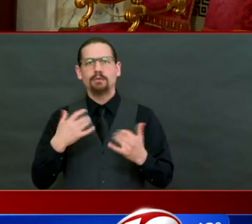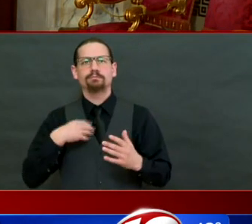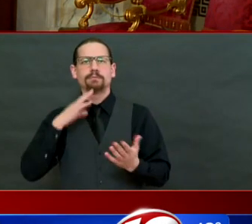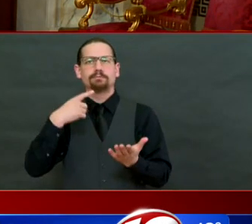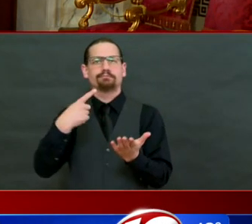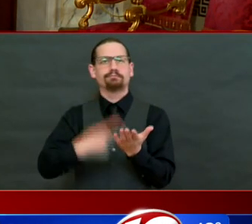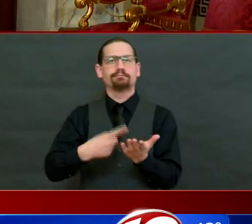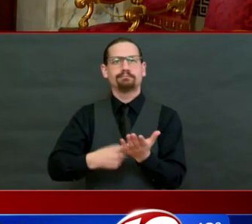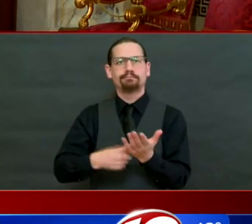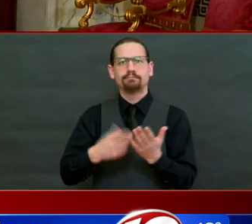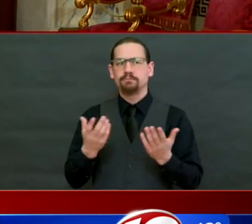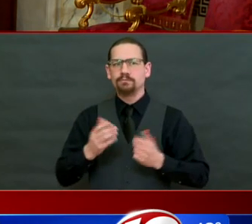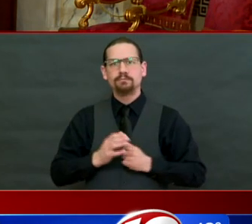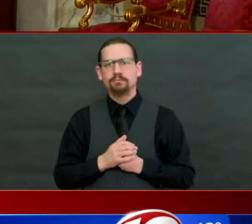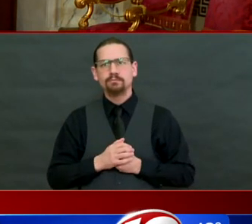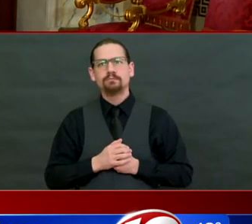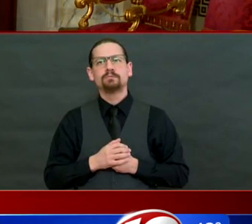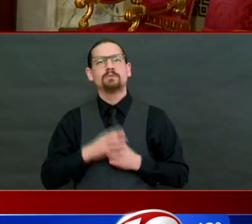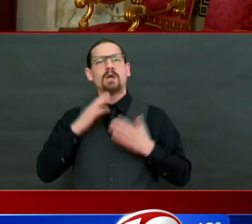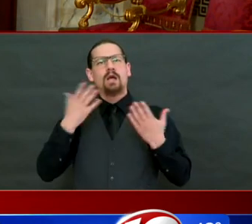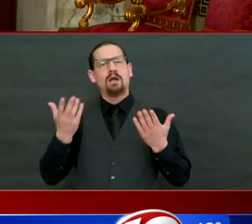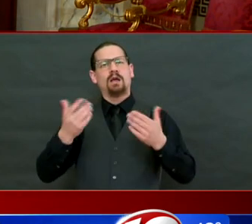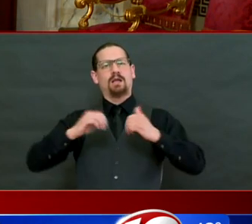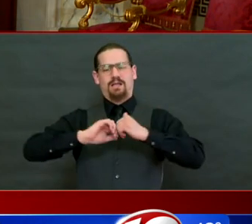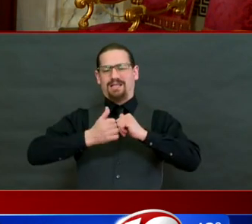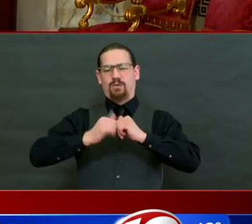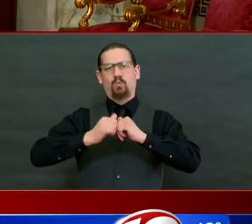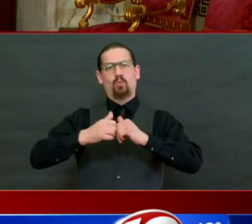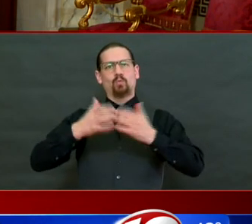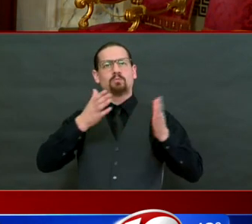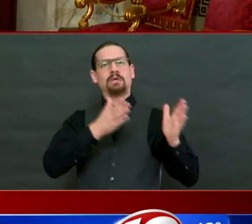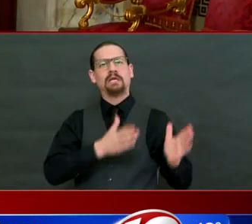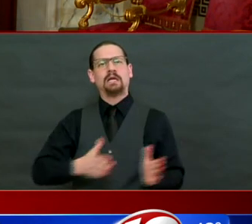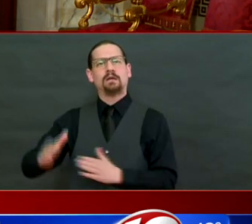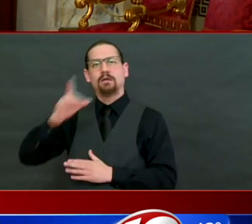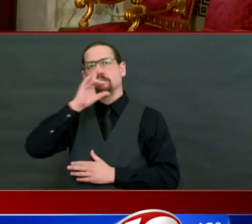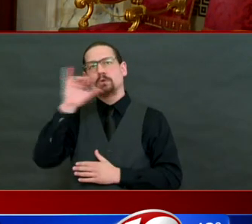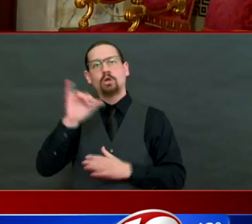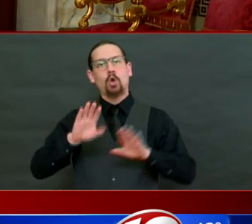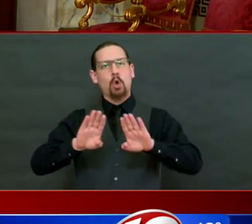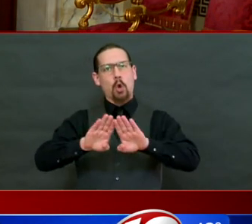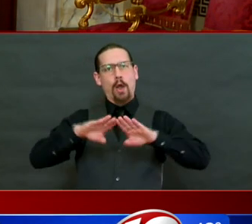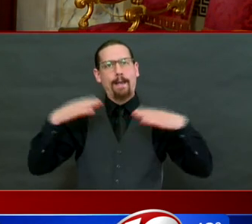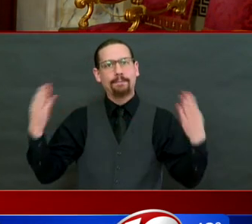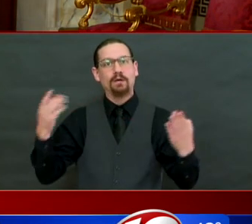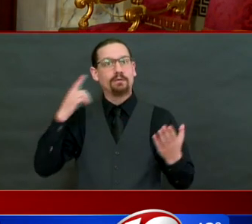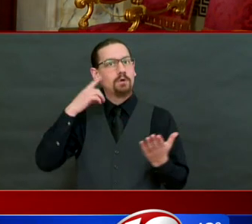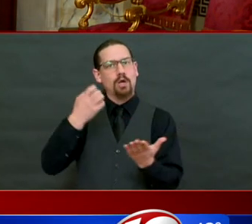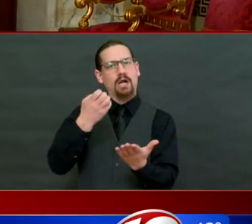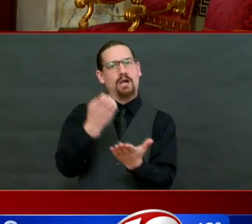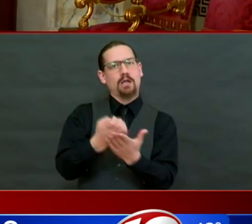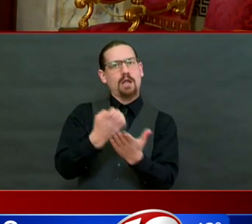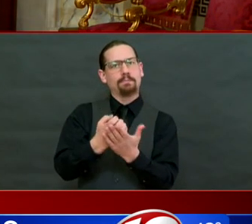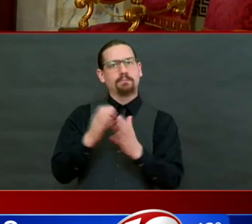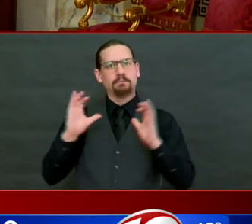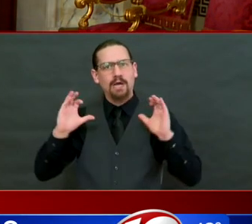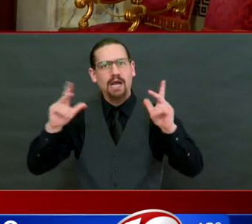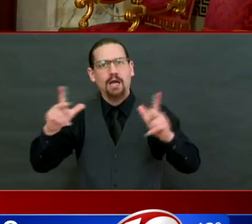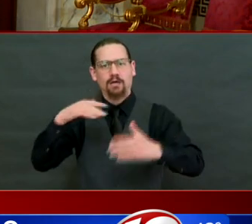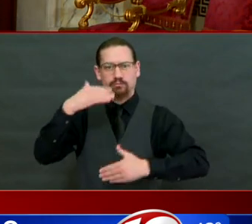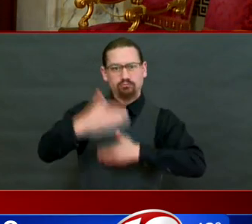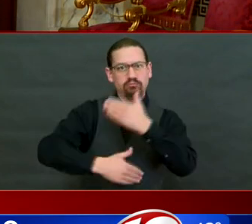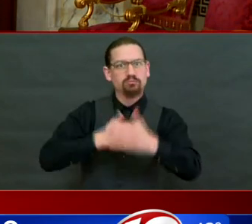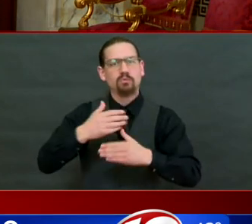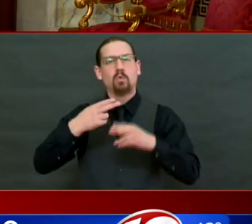I'd like you to bear with me for the next few minutes while I lay out how I'm thinking about it and the